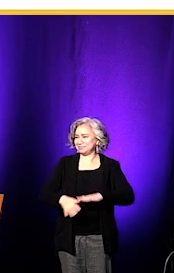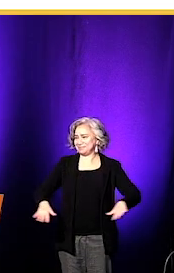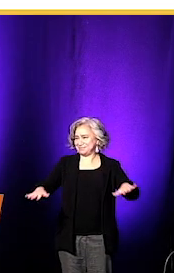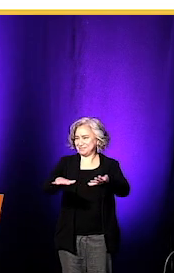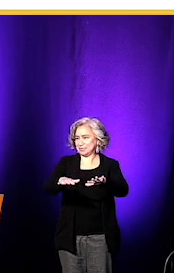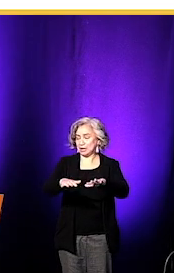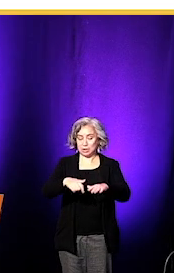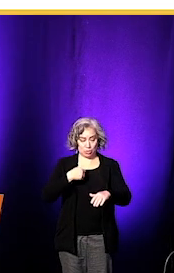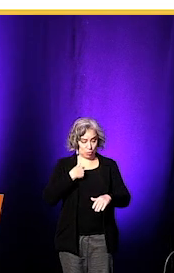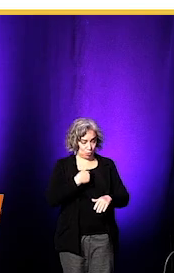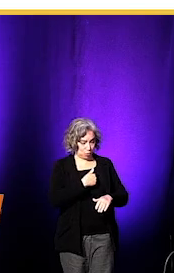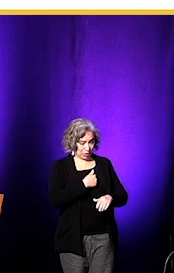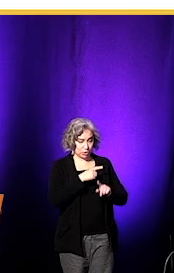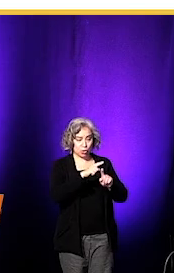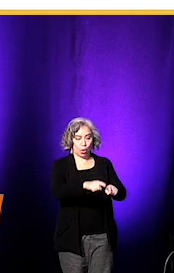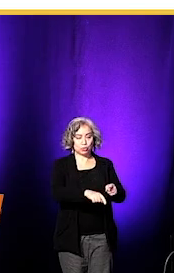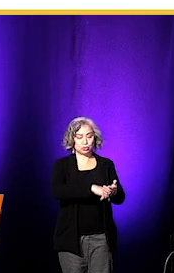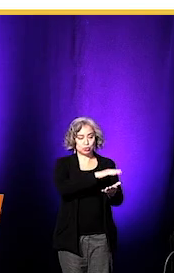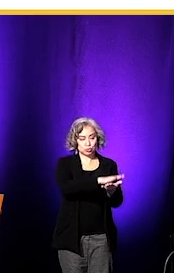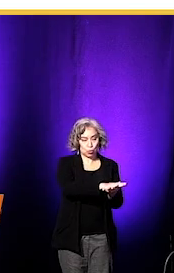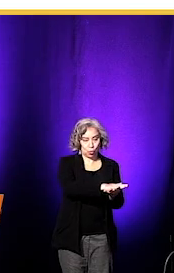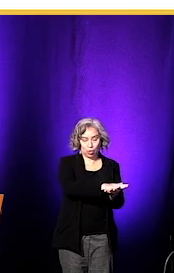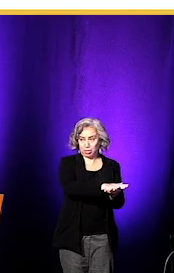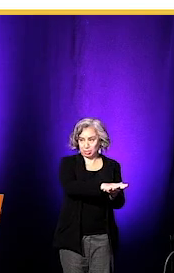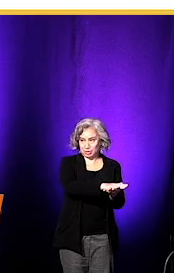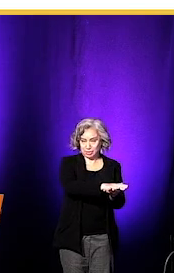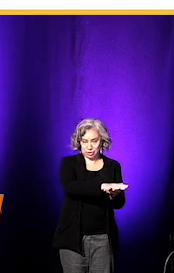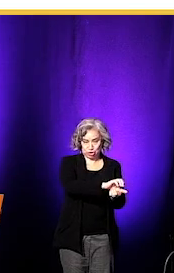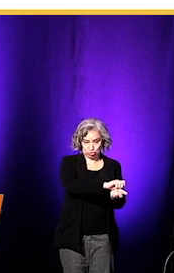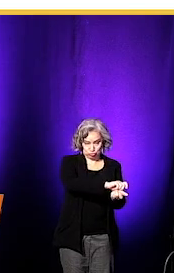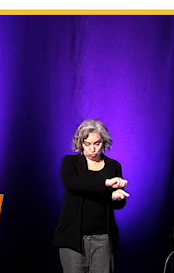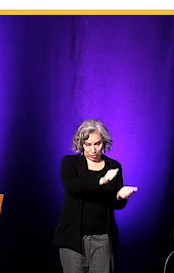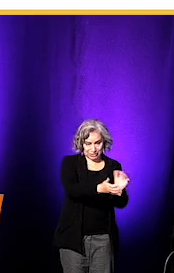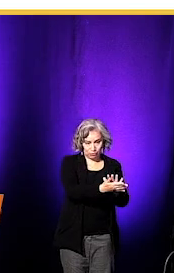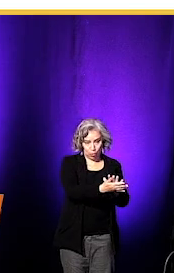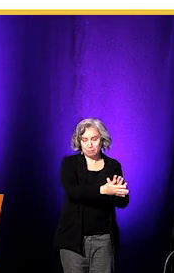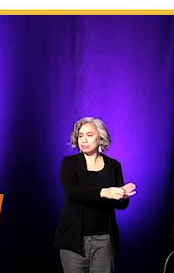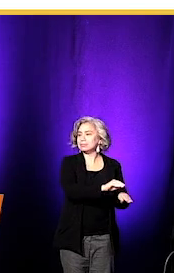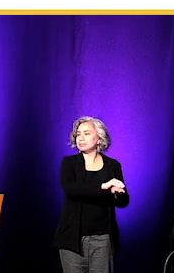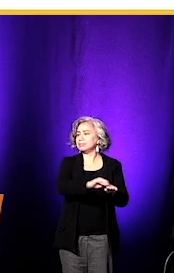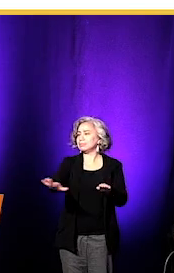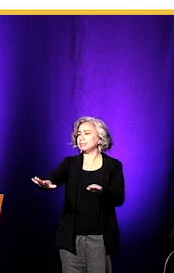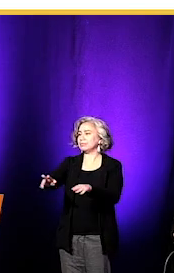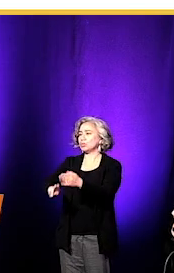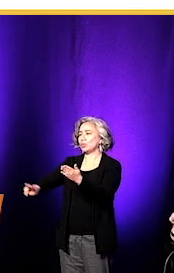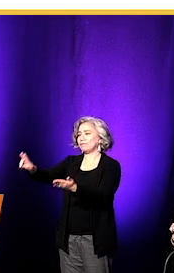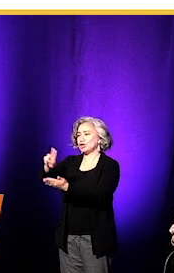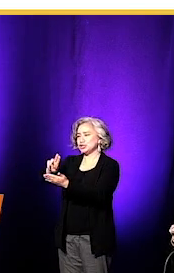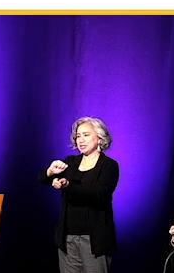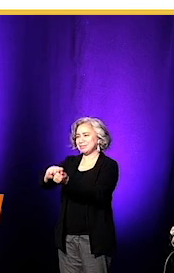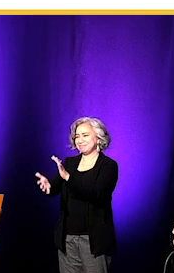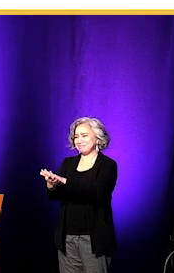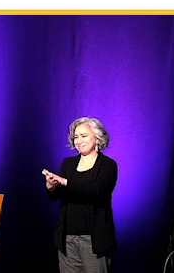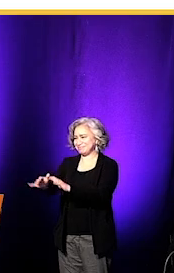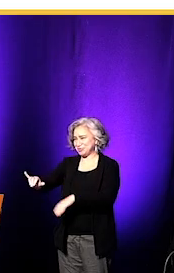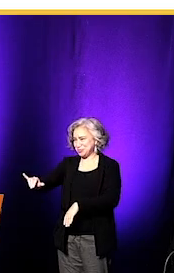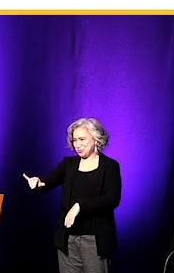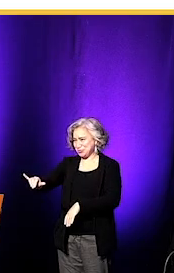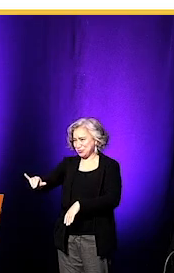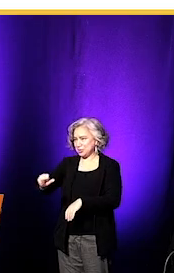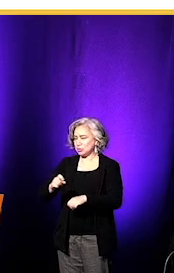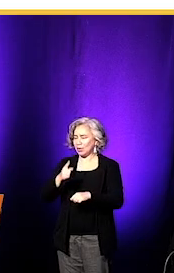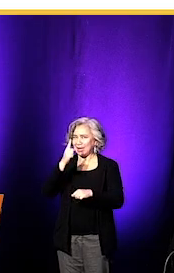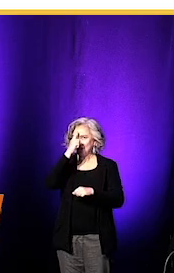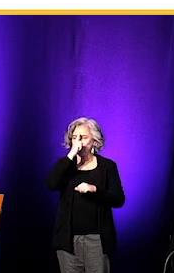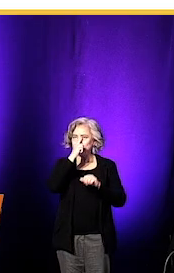was the transformation in the university? Et cetera. And so thinking about it in that way meant we had to think in new ways about doing our